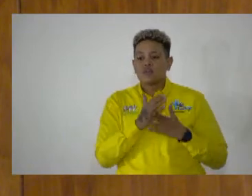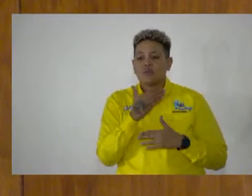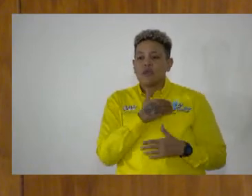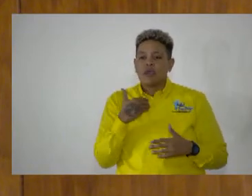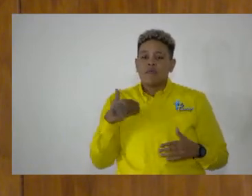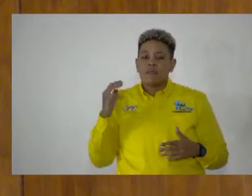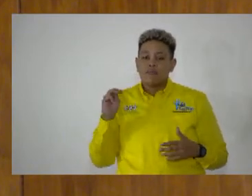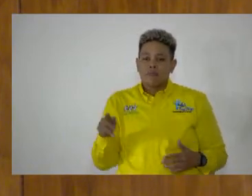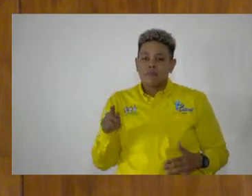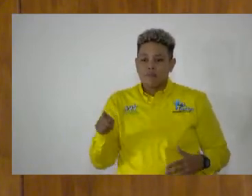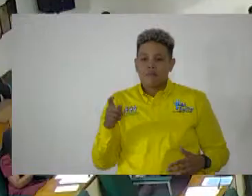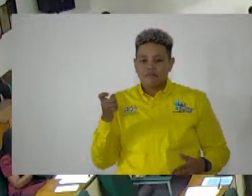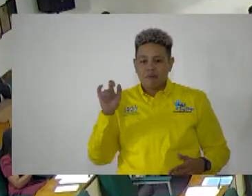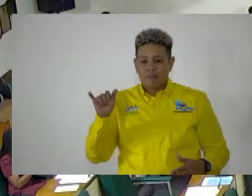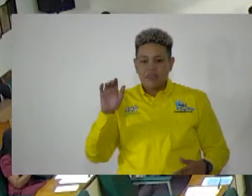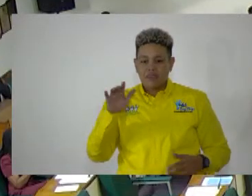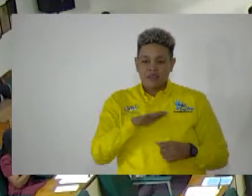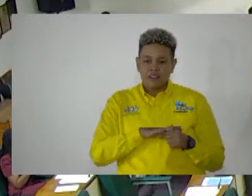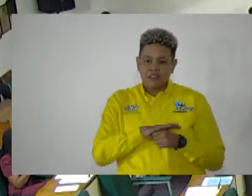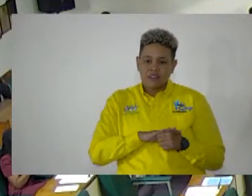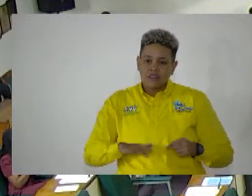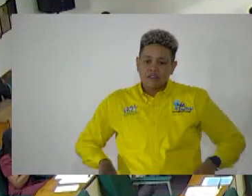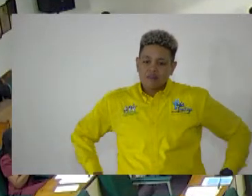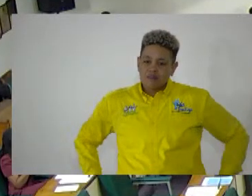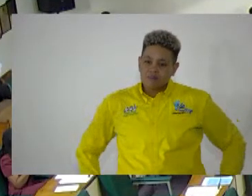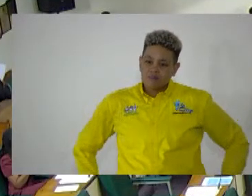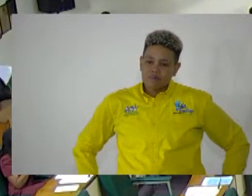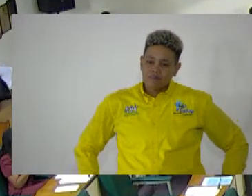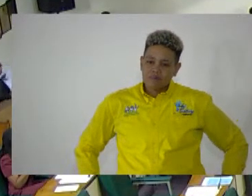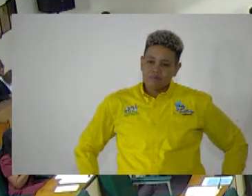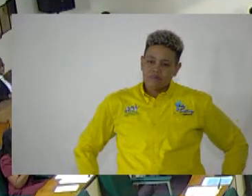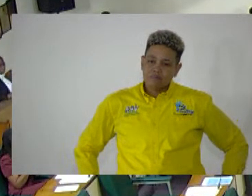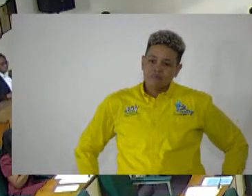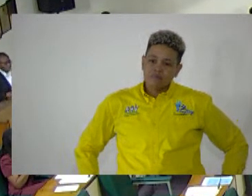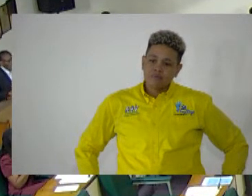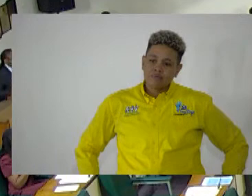MP from that constituency. Thank